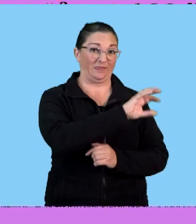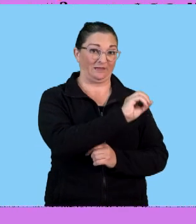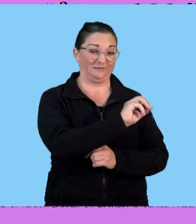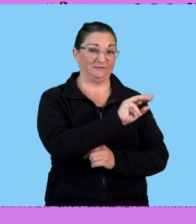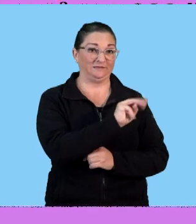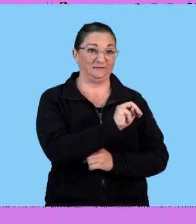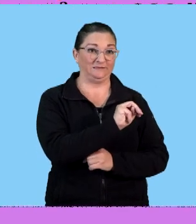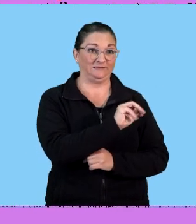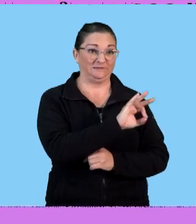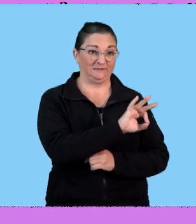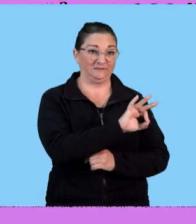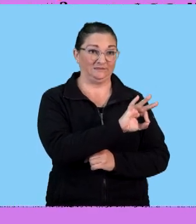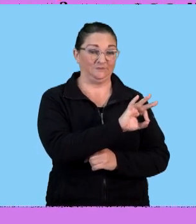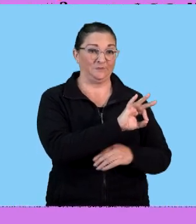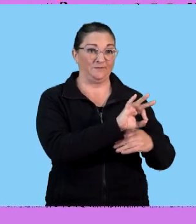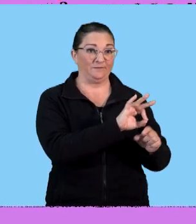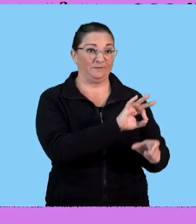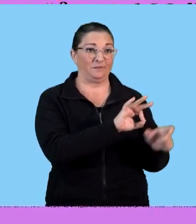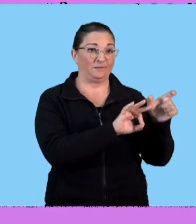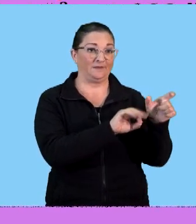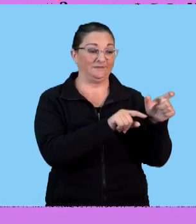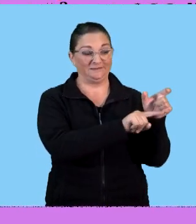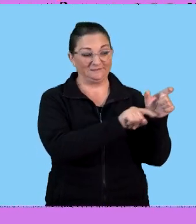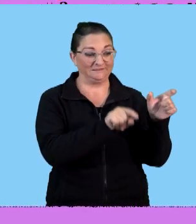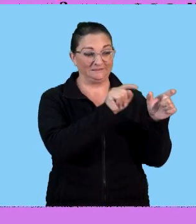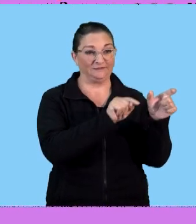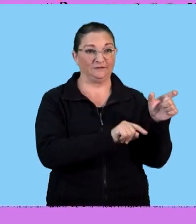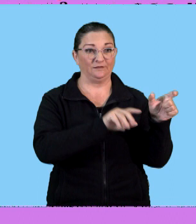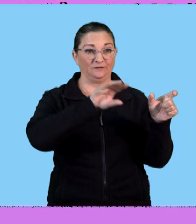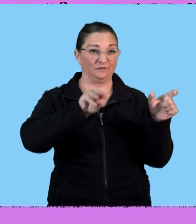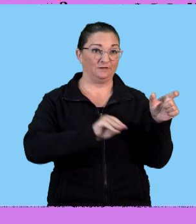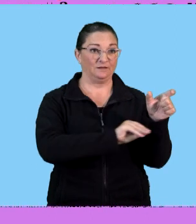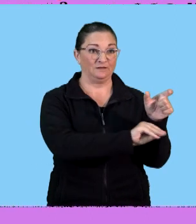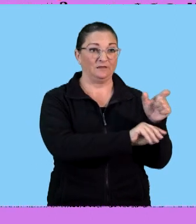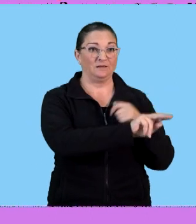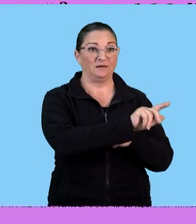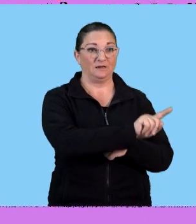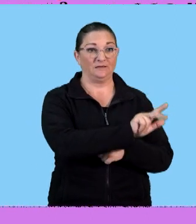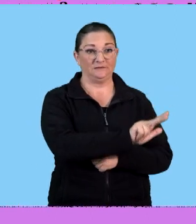30 cubic meters and I'll divide that by the